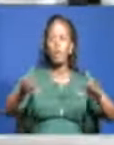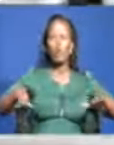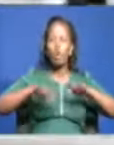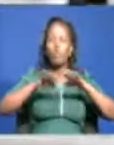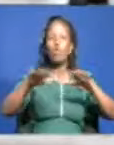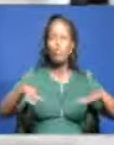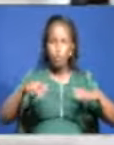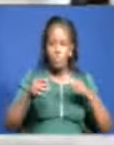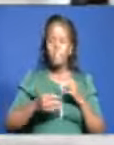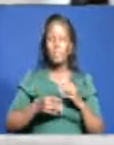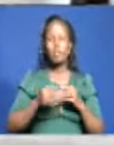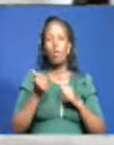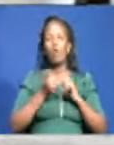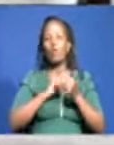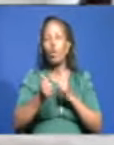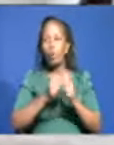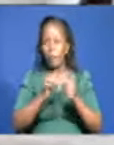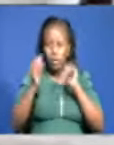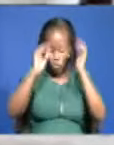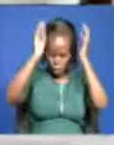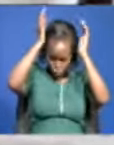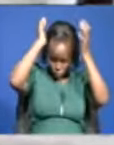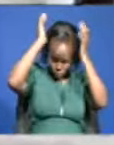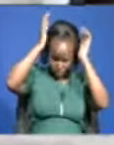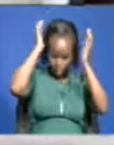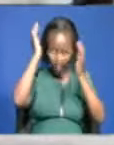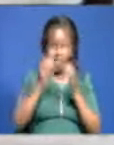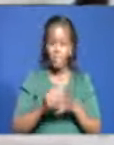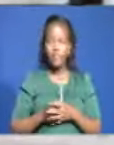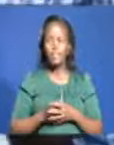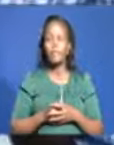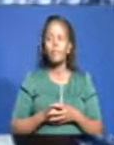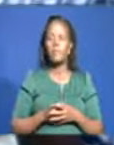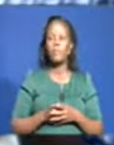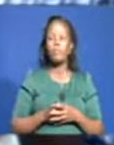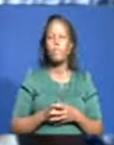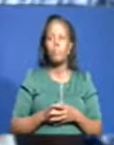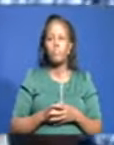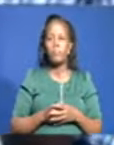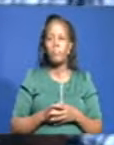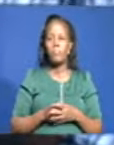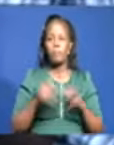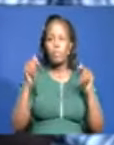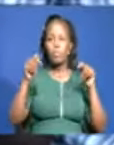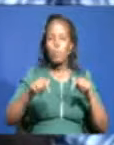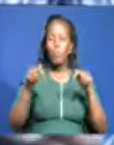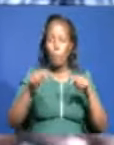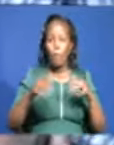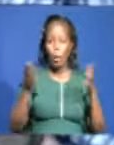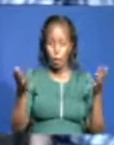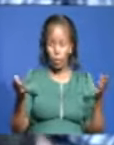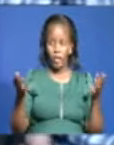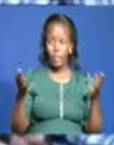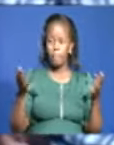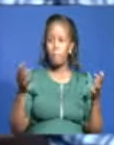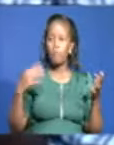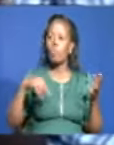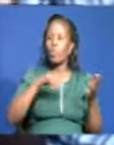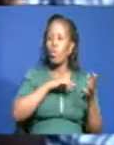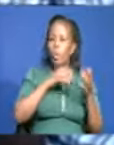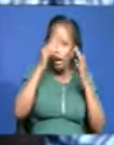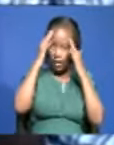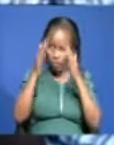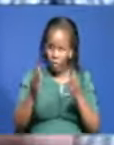races, hina competitions and tug-of-war. Kwa leo tumeandalia mashindano ambao